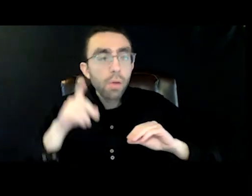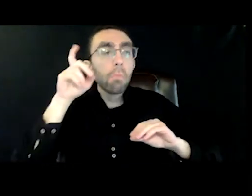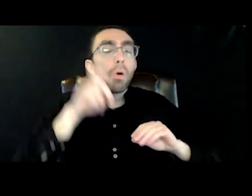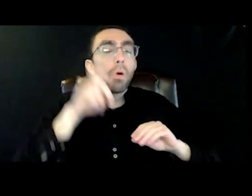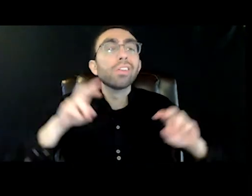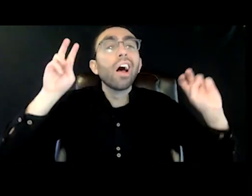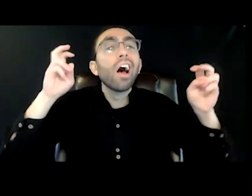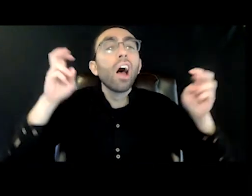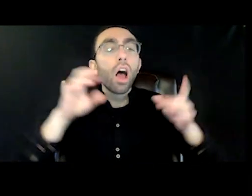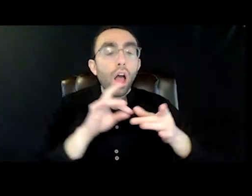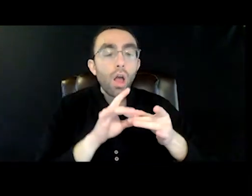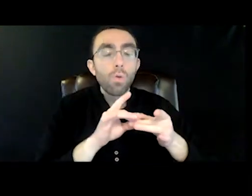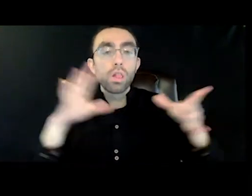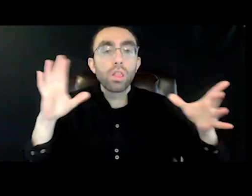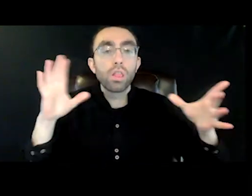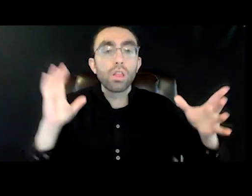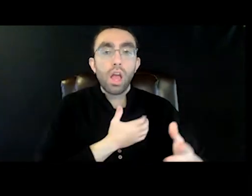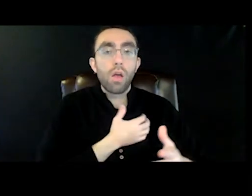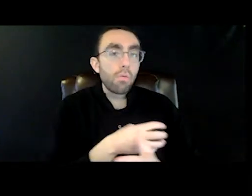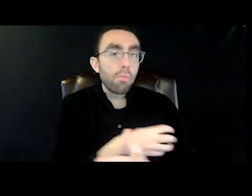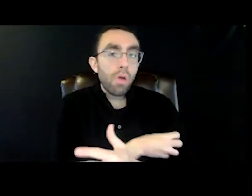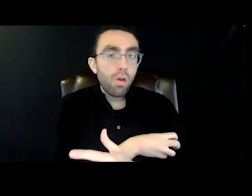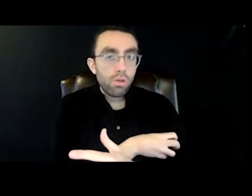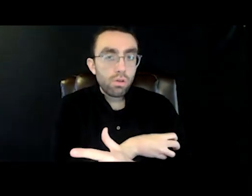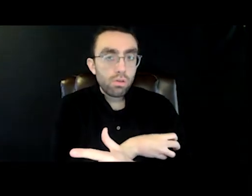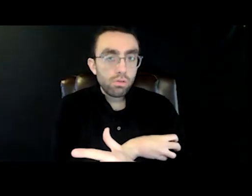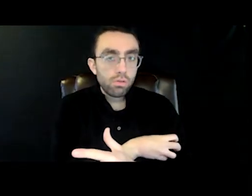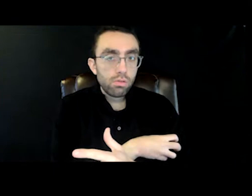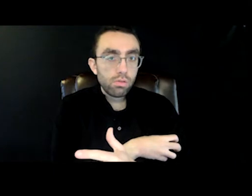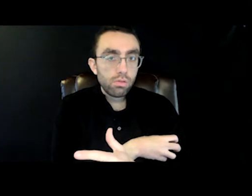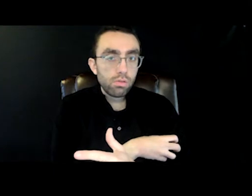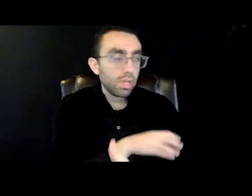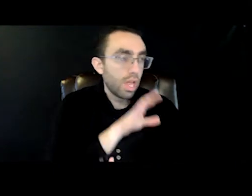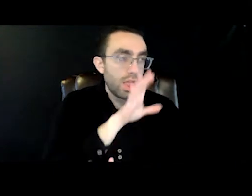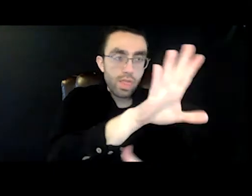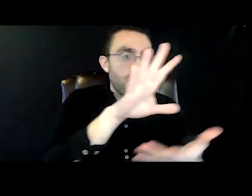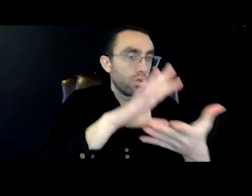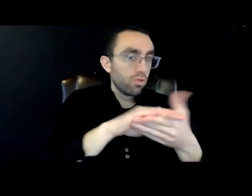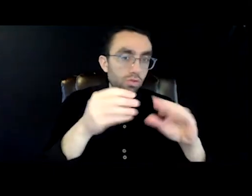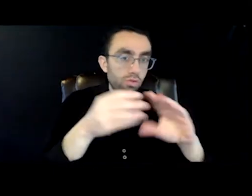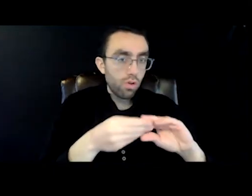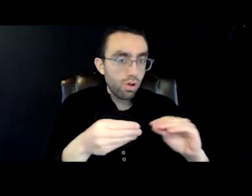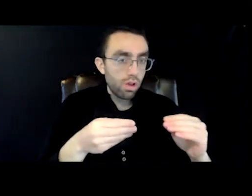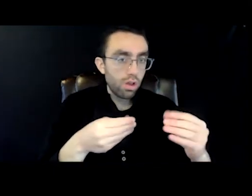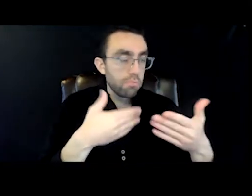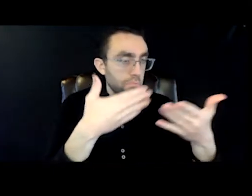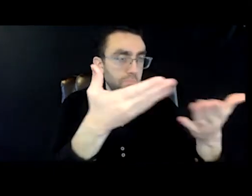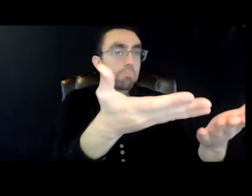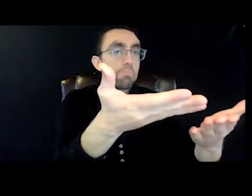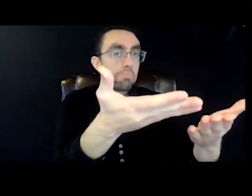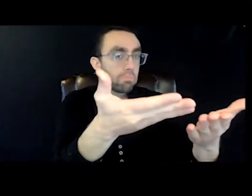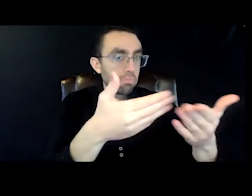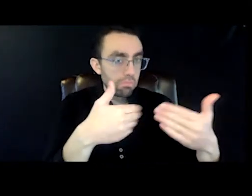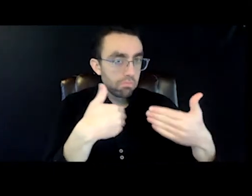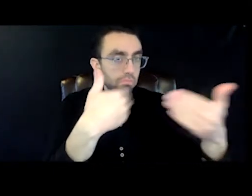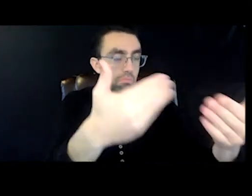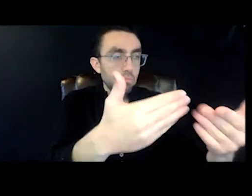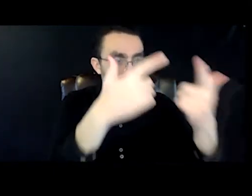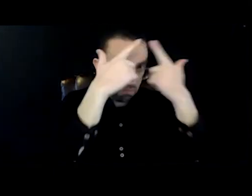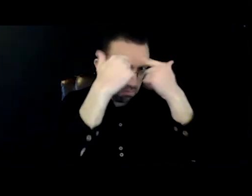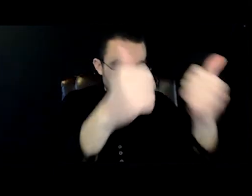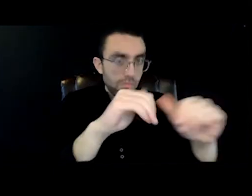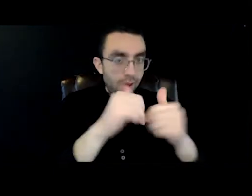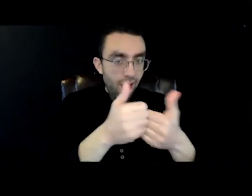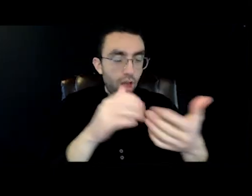like not have someone else's story shared in a way we want it to be shared, which have it shared in the way they want it to be shared.